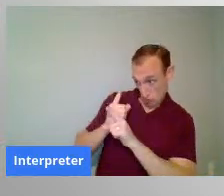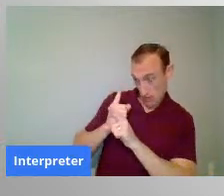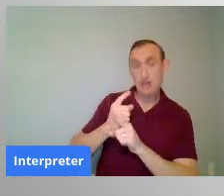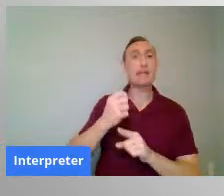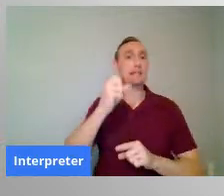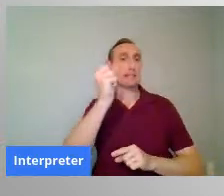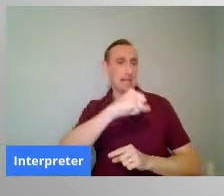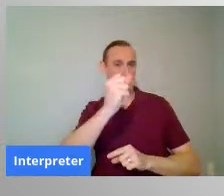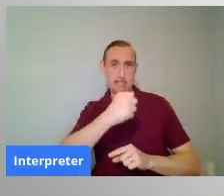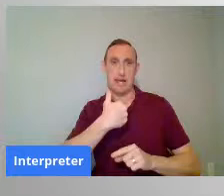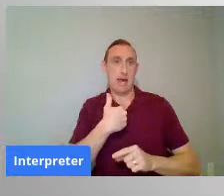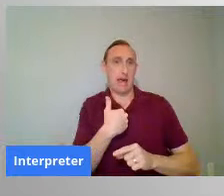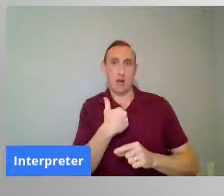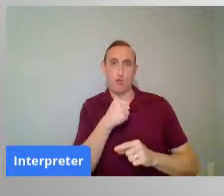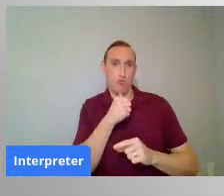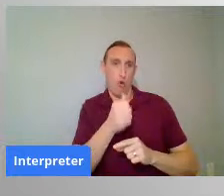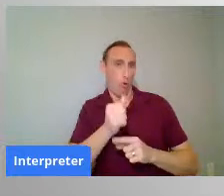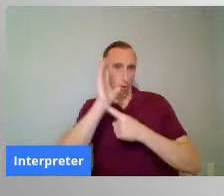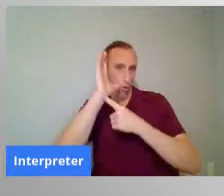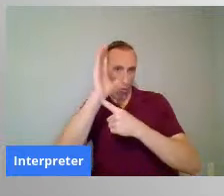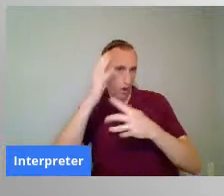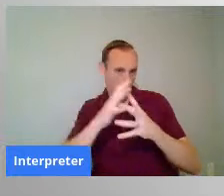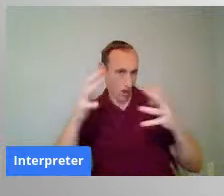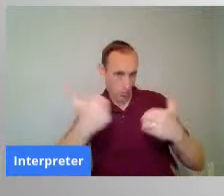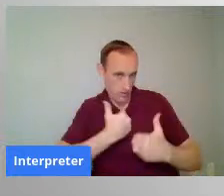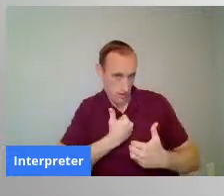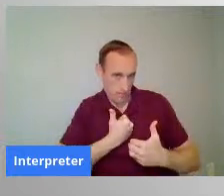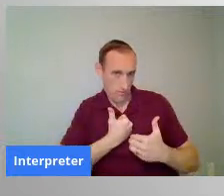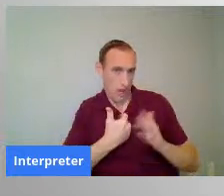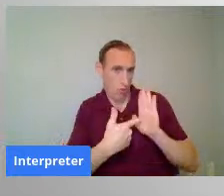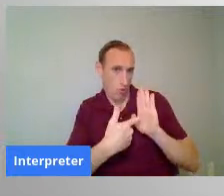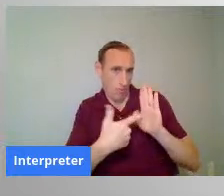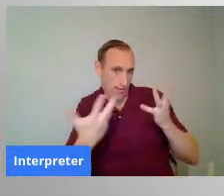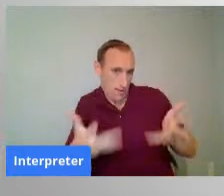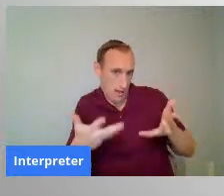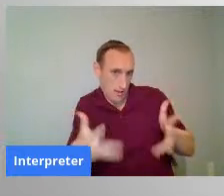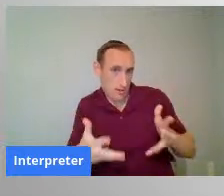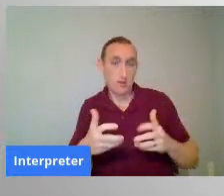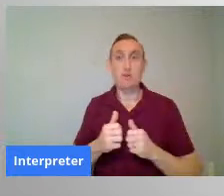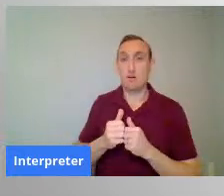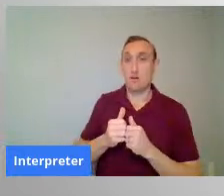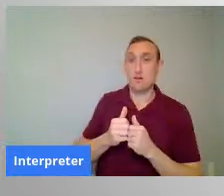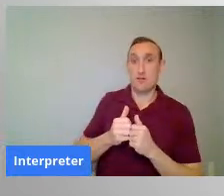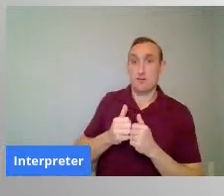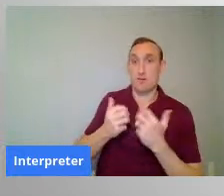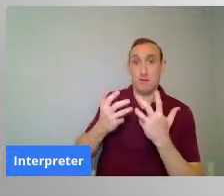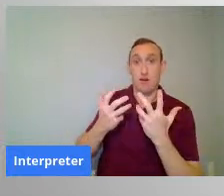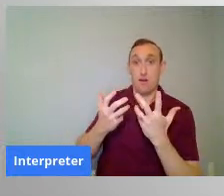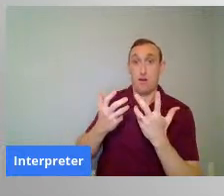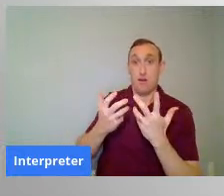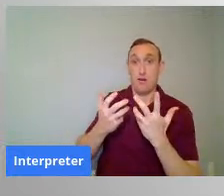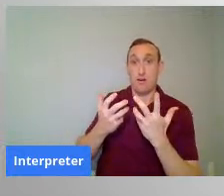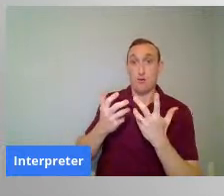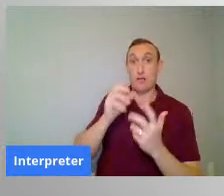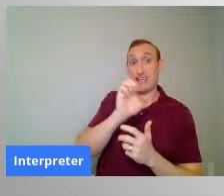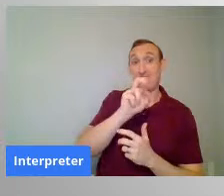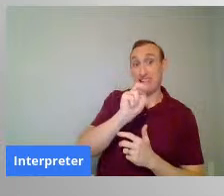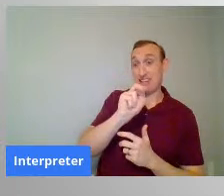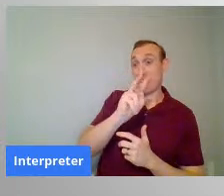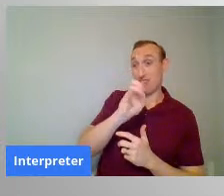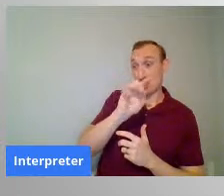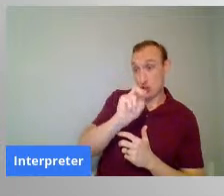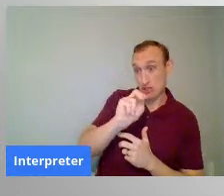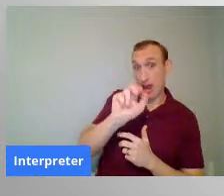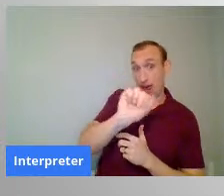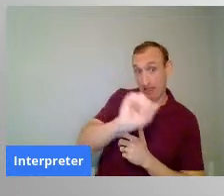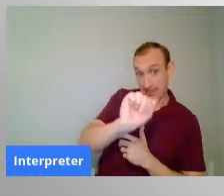district, of the board. Well, no, that was what, again, I'm always looking for those connections between Envision Athens and other things that are